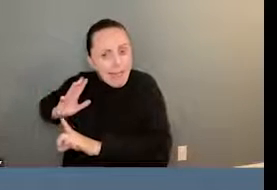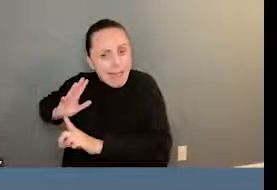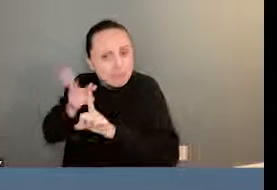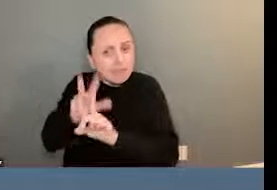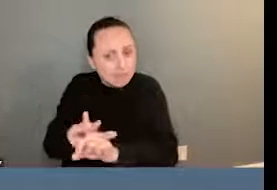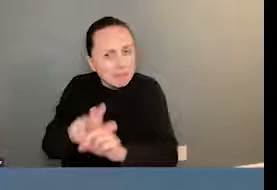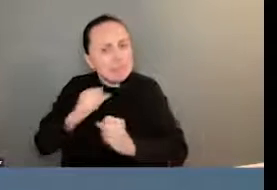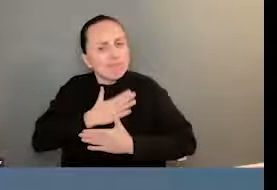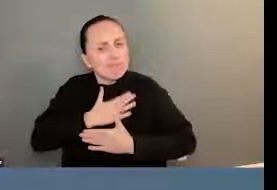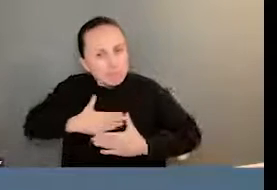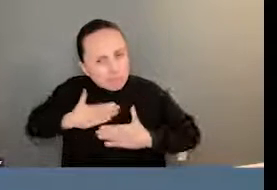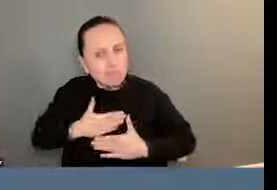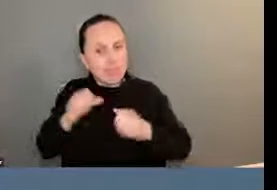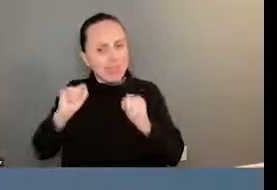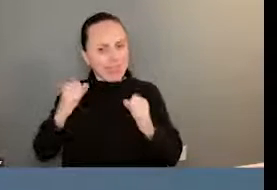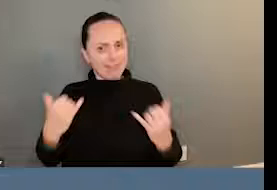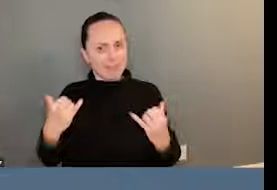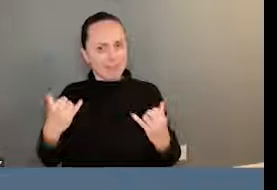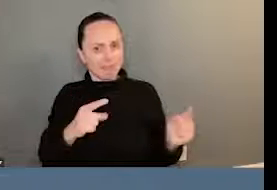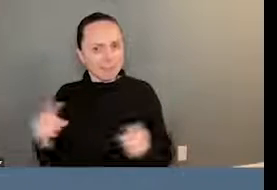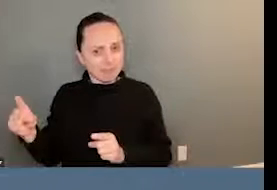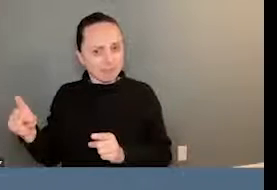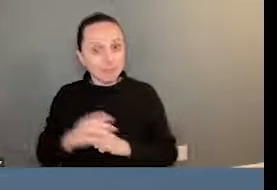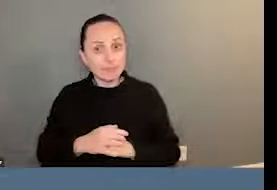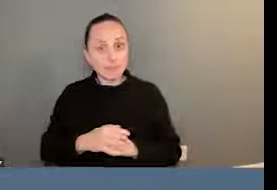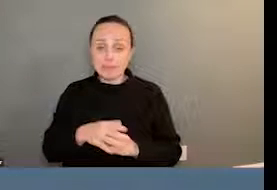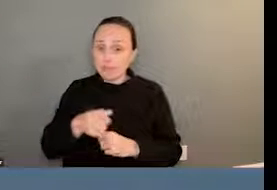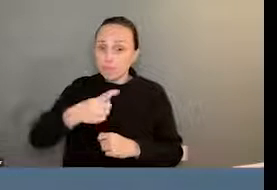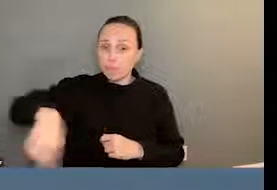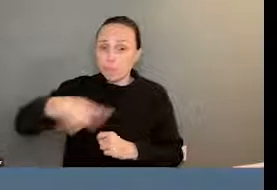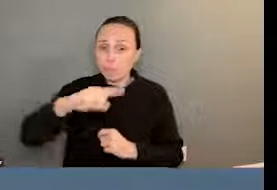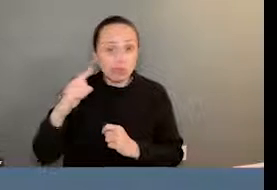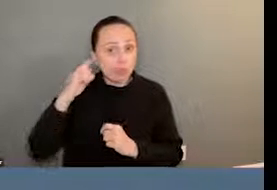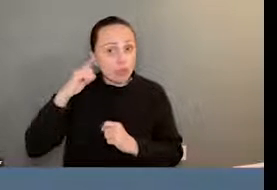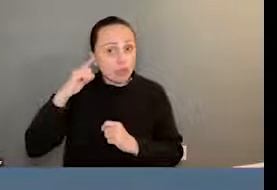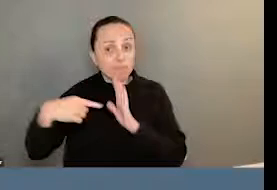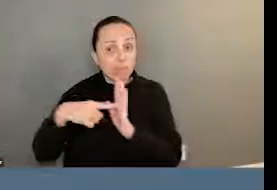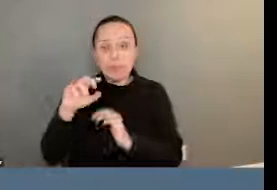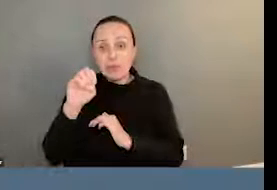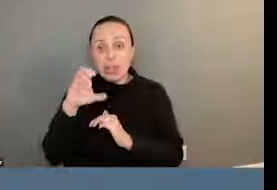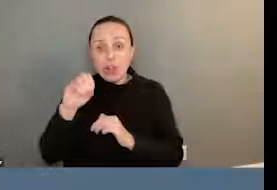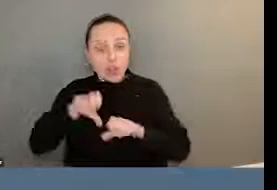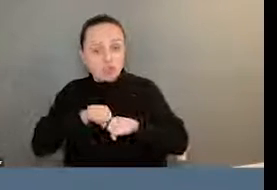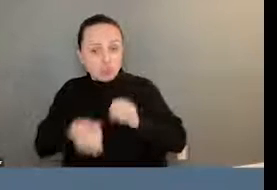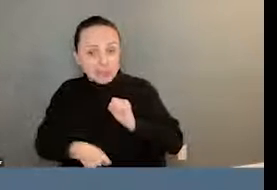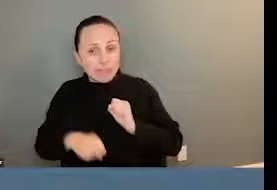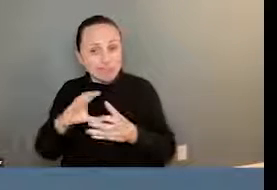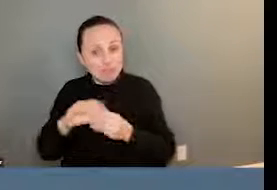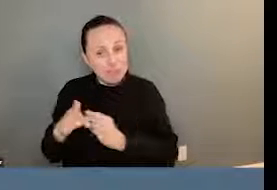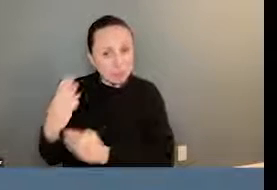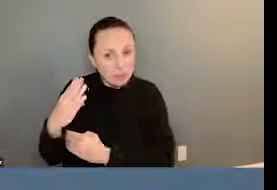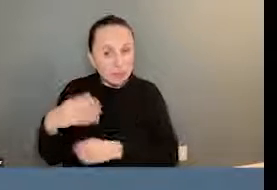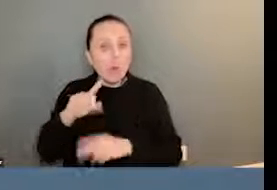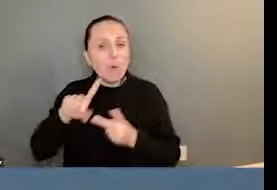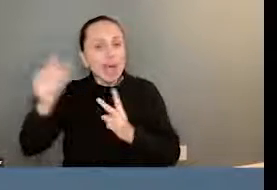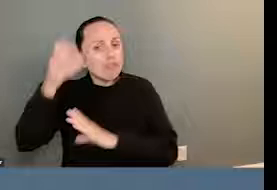to enjoy the present. Because as we heard, whether it be in the ecological grief talk earlier today, or likely other talks